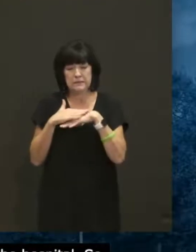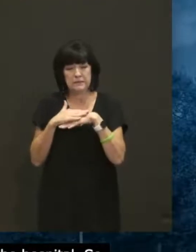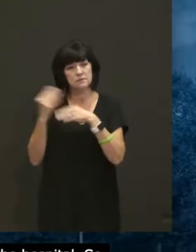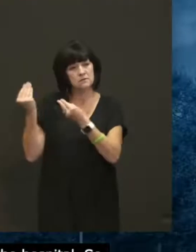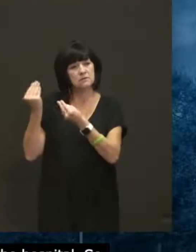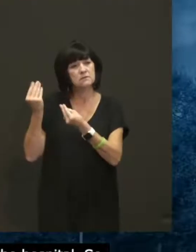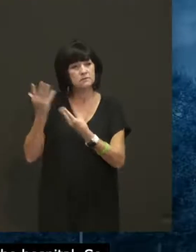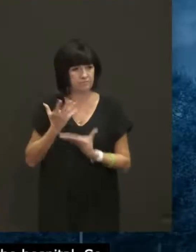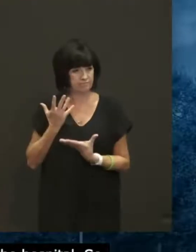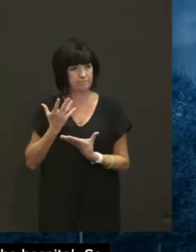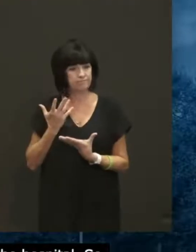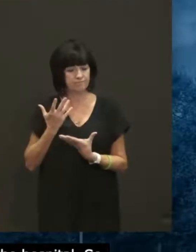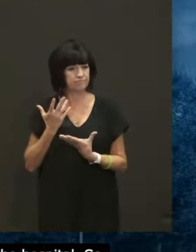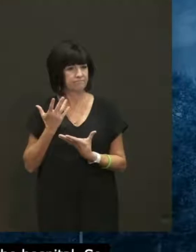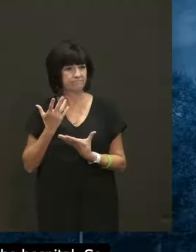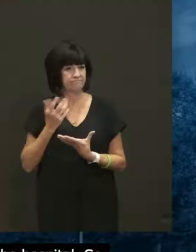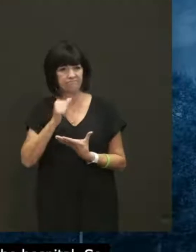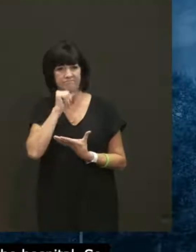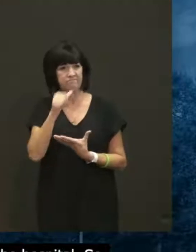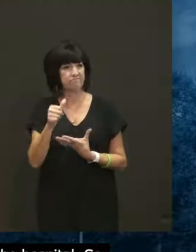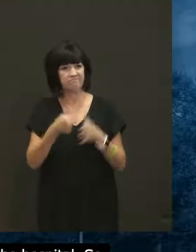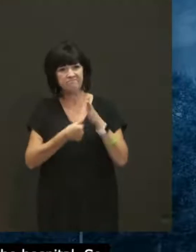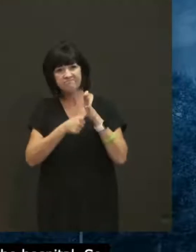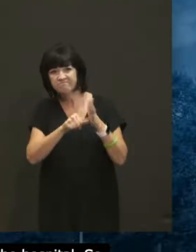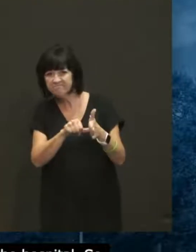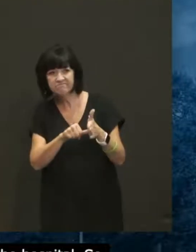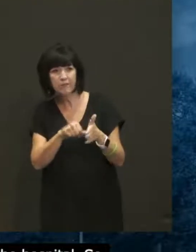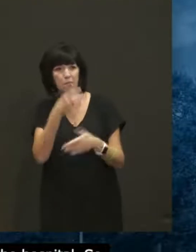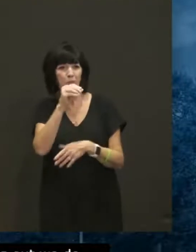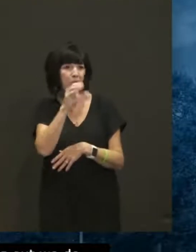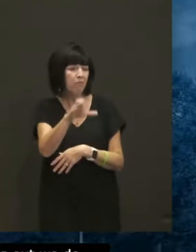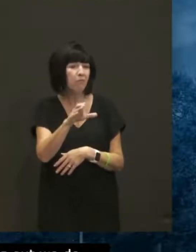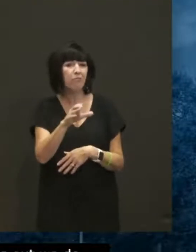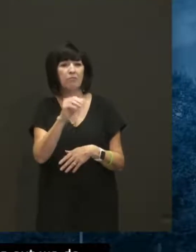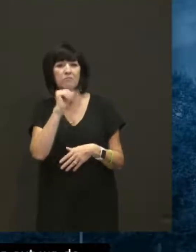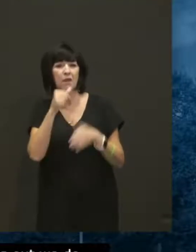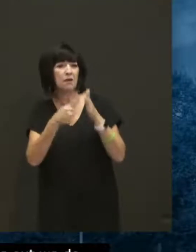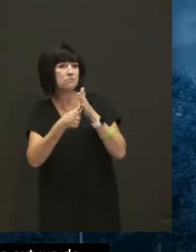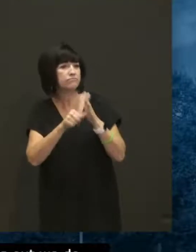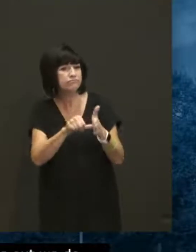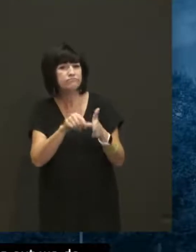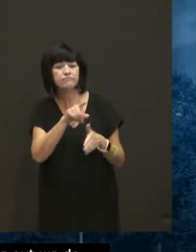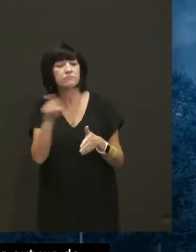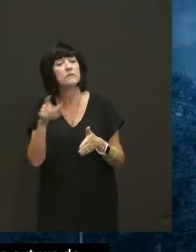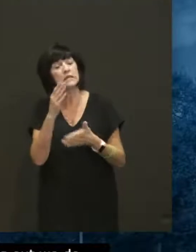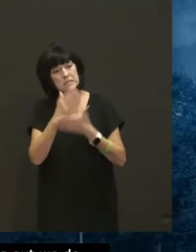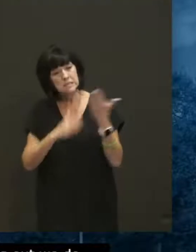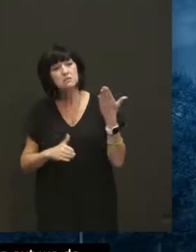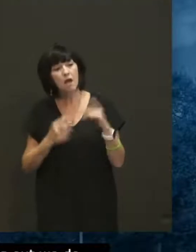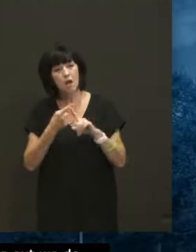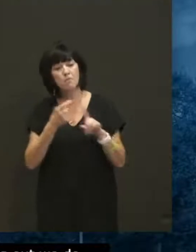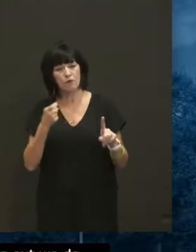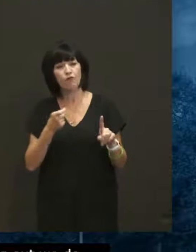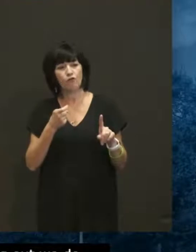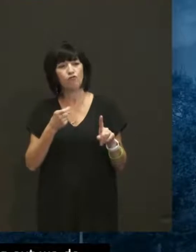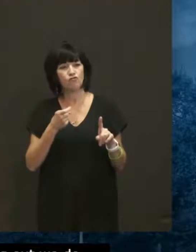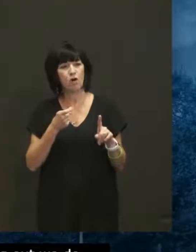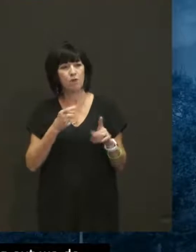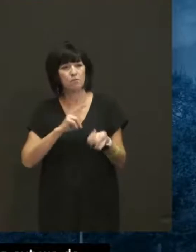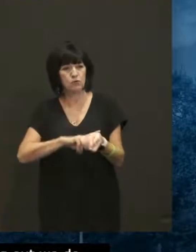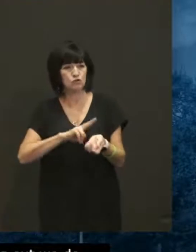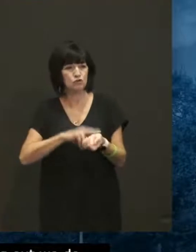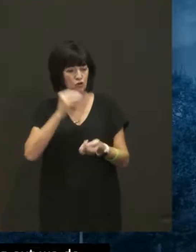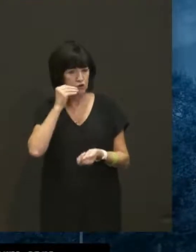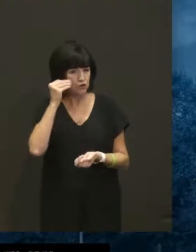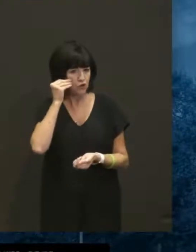particular is jumping out. We do know that we have some individuals who are from the long-term care facilities where there are outbreaks who